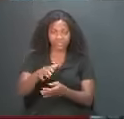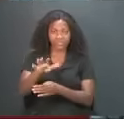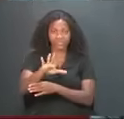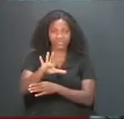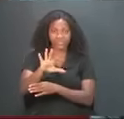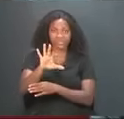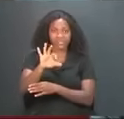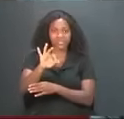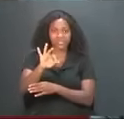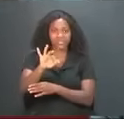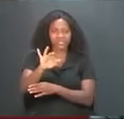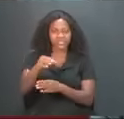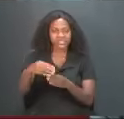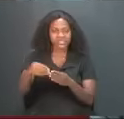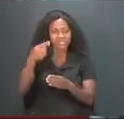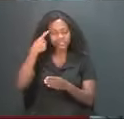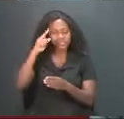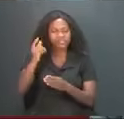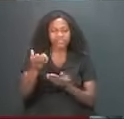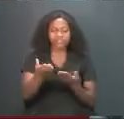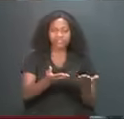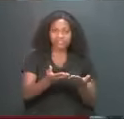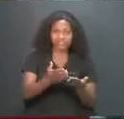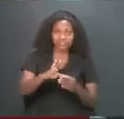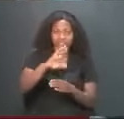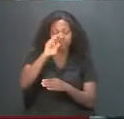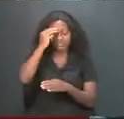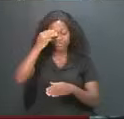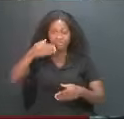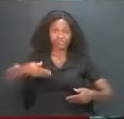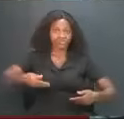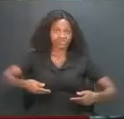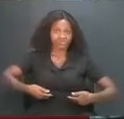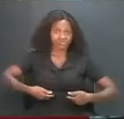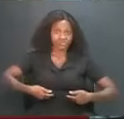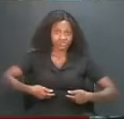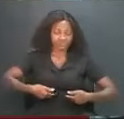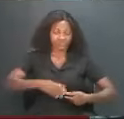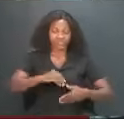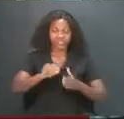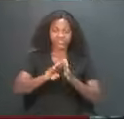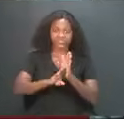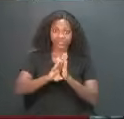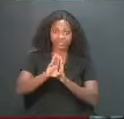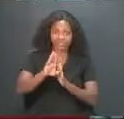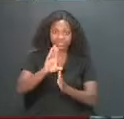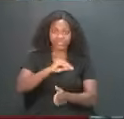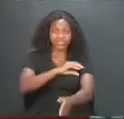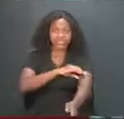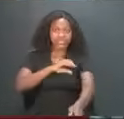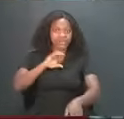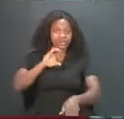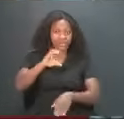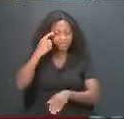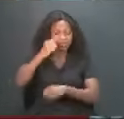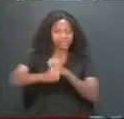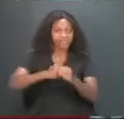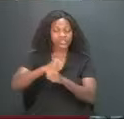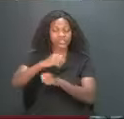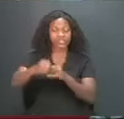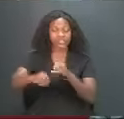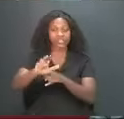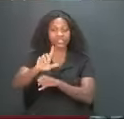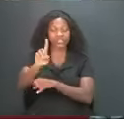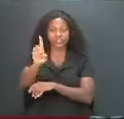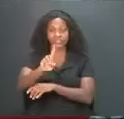1,621,252,590 Ghana cedis for the services of the Ministry of Youth and Development and Empowerment for the year ending